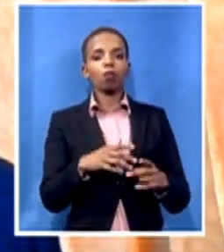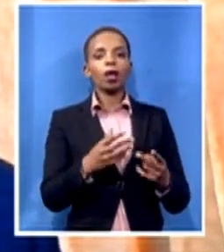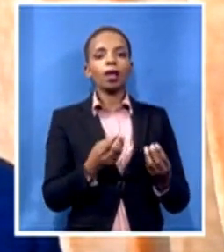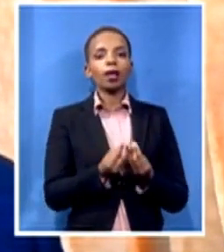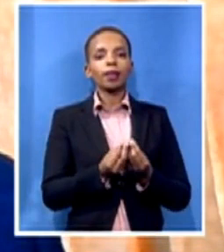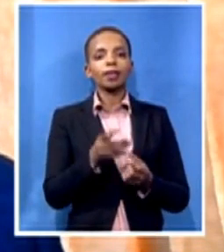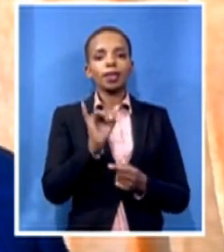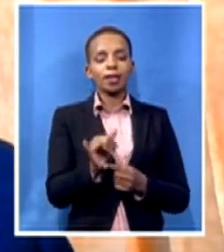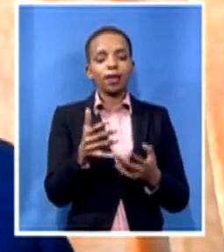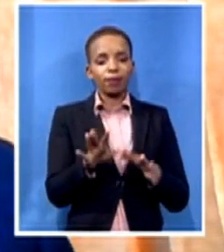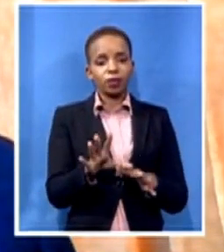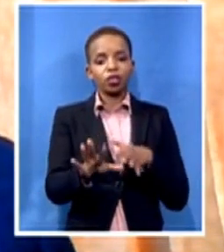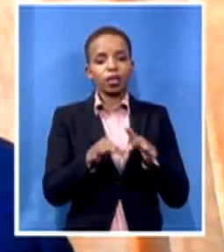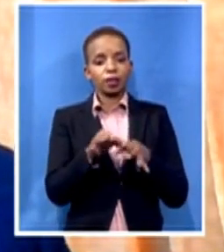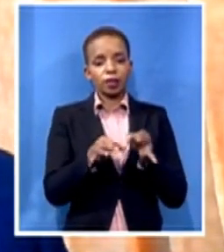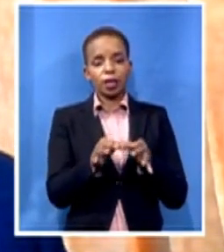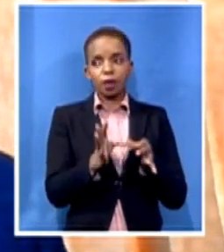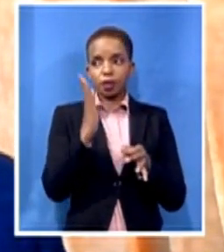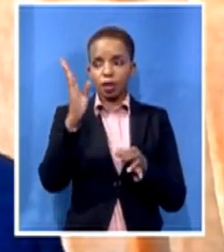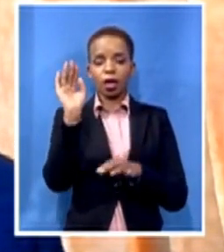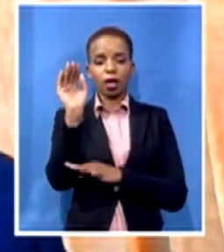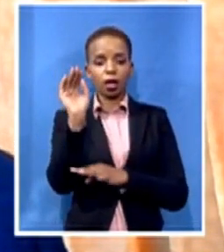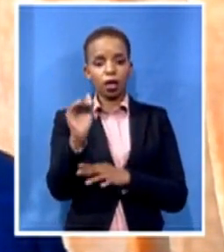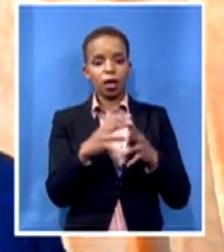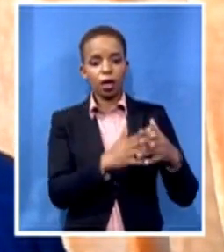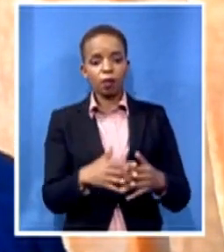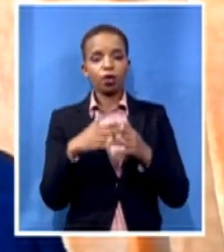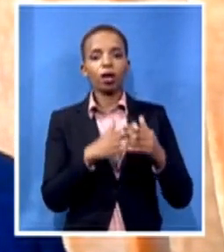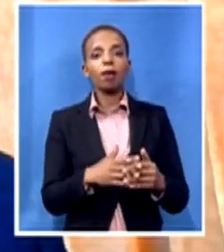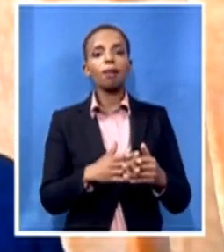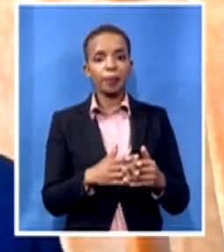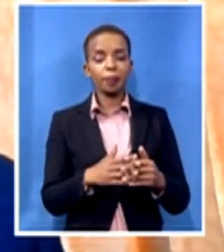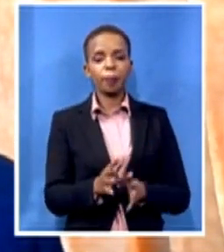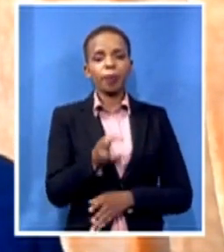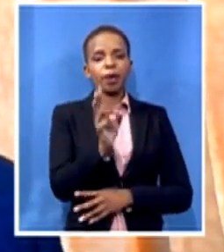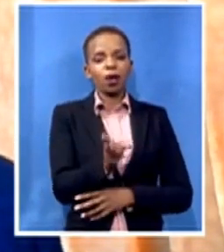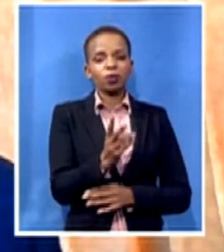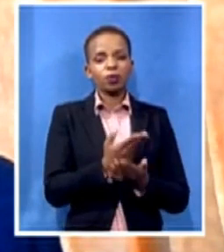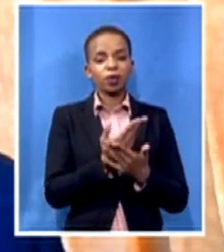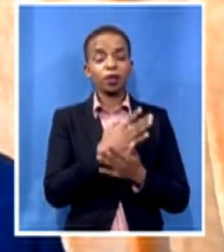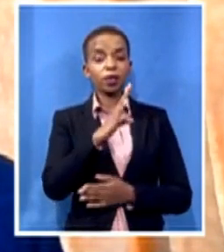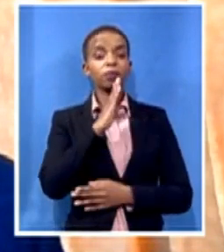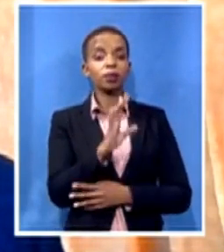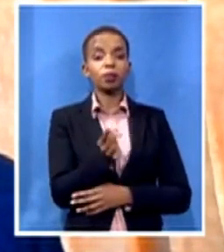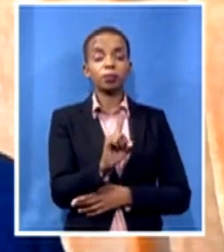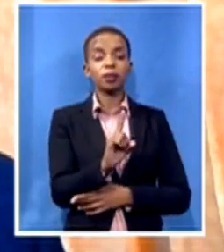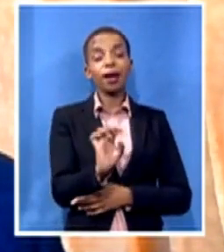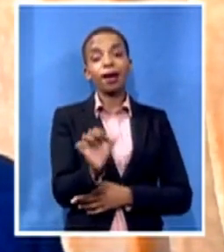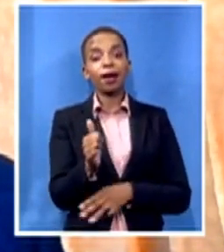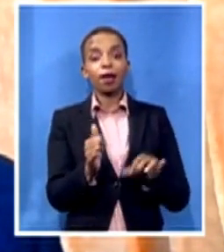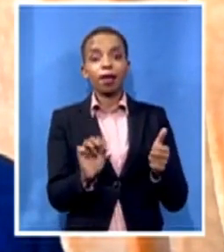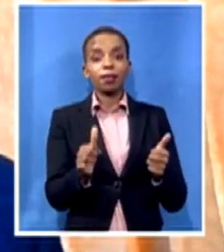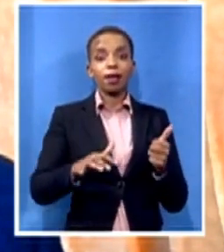the UK. And it could also be that in other places, in other settings,